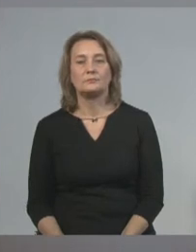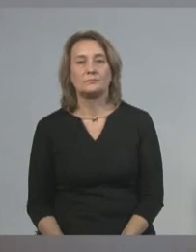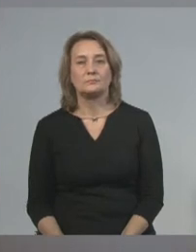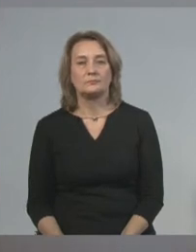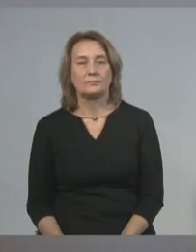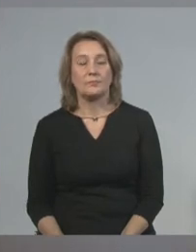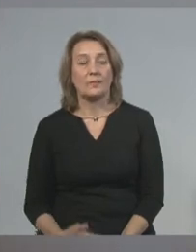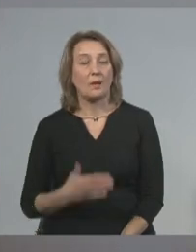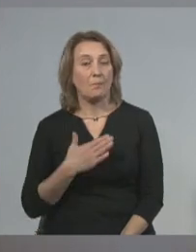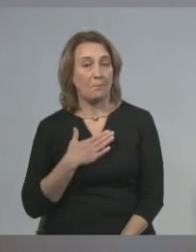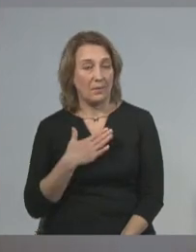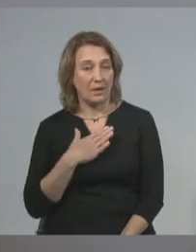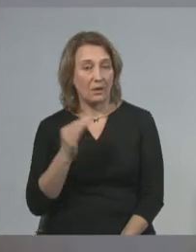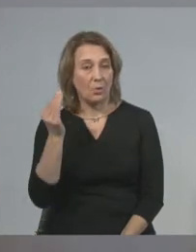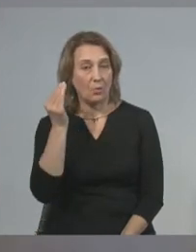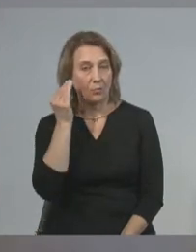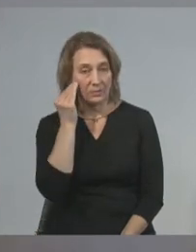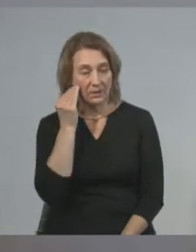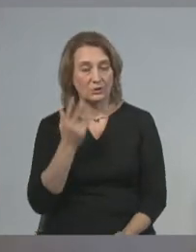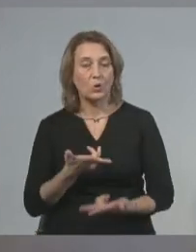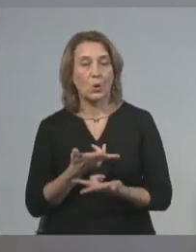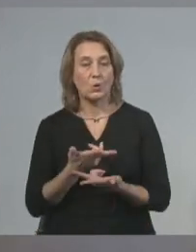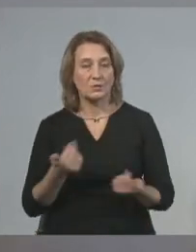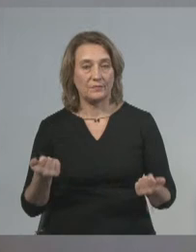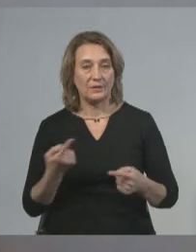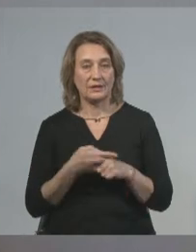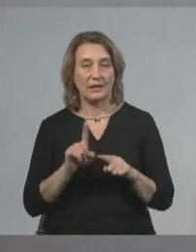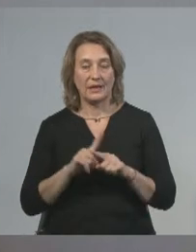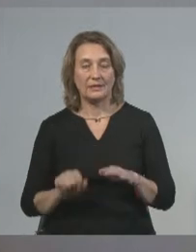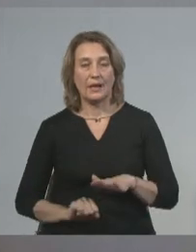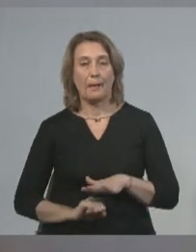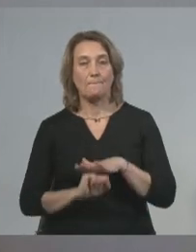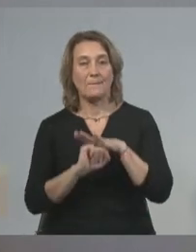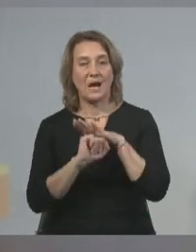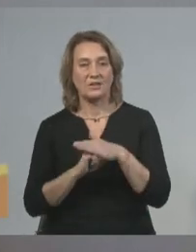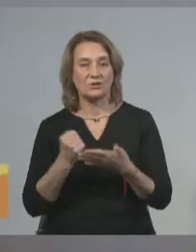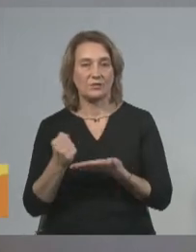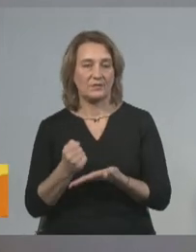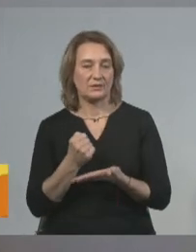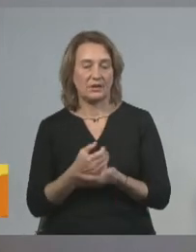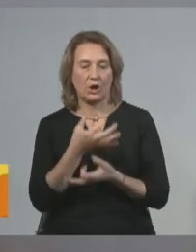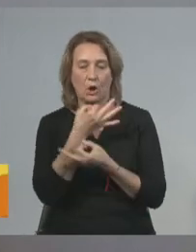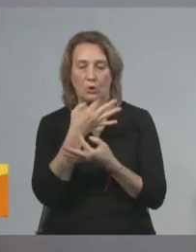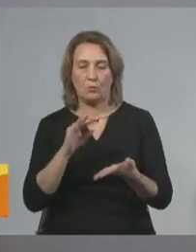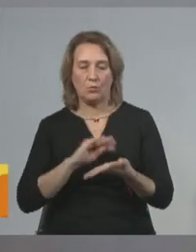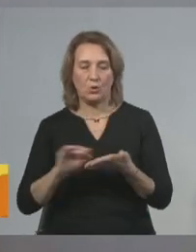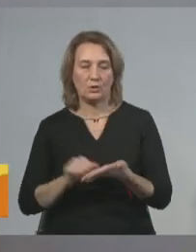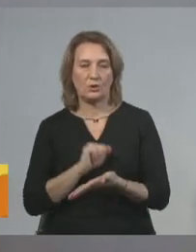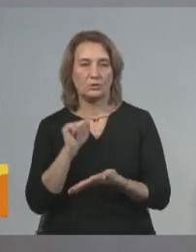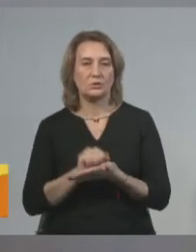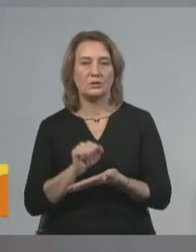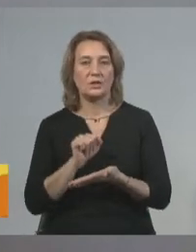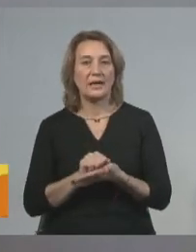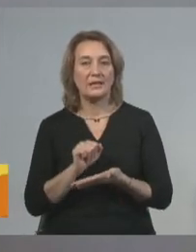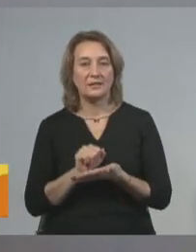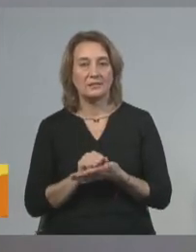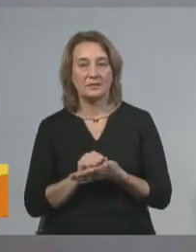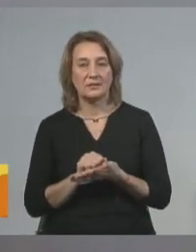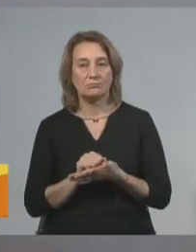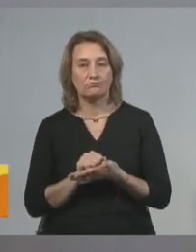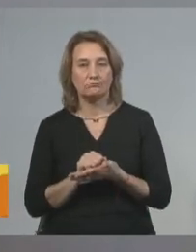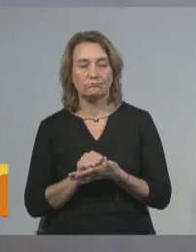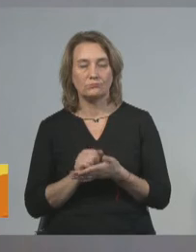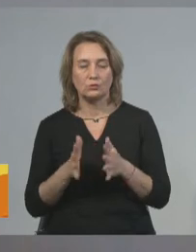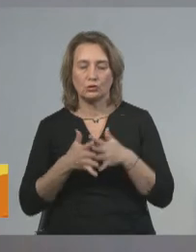absolutely uh basic uh journalism and uh i always share that quote with my friends